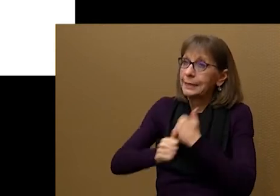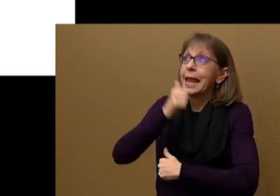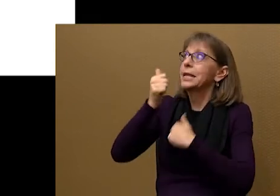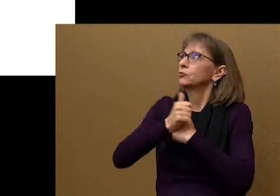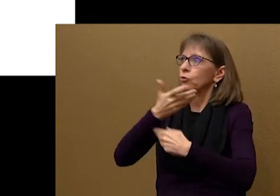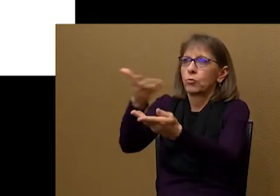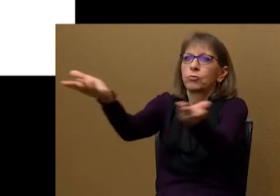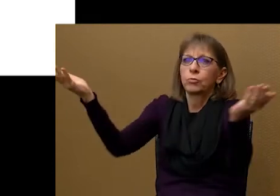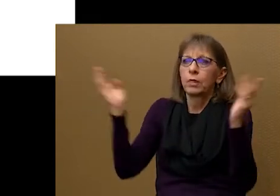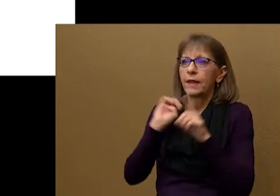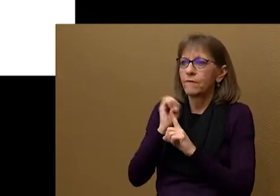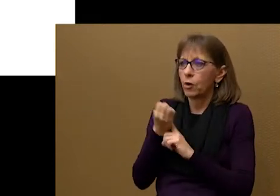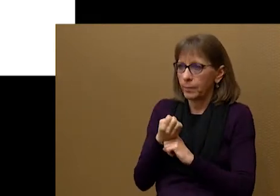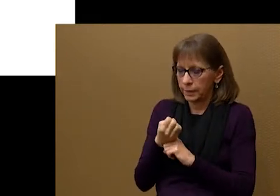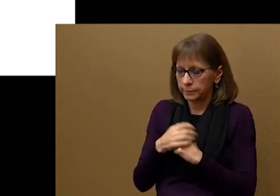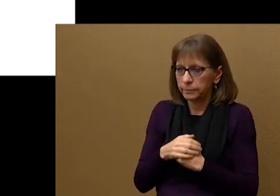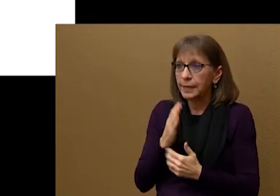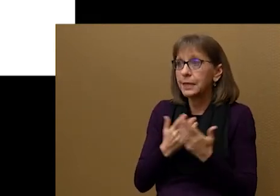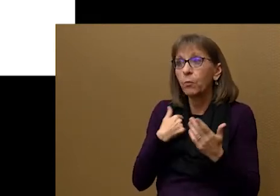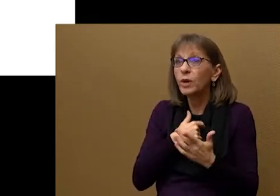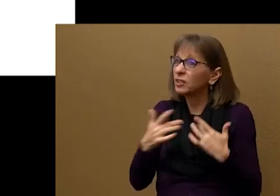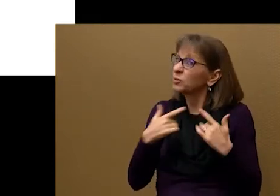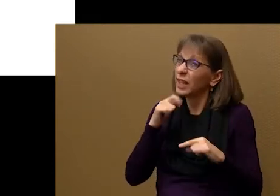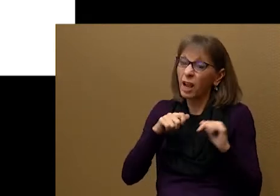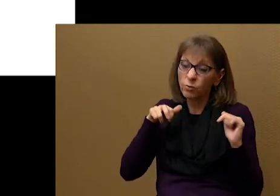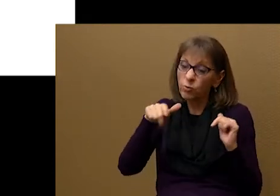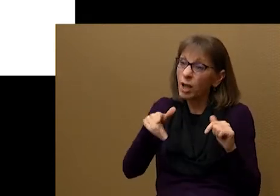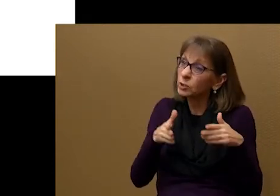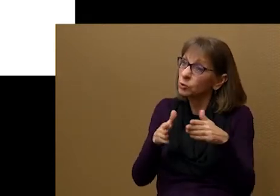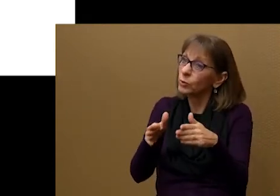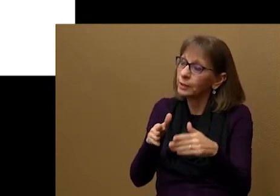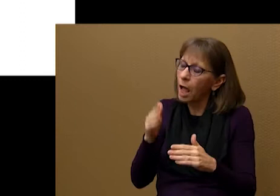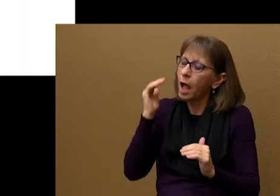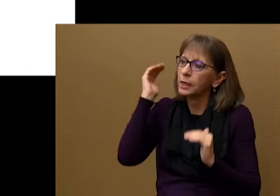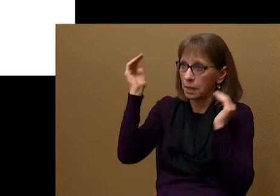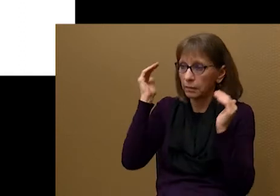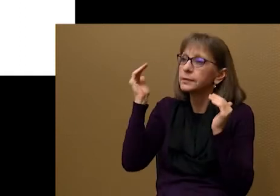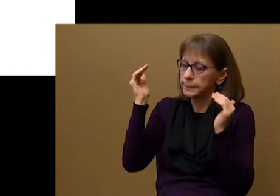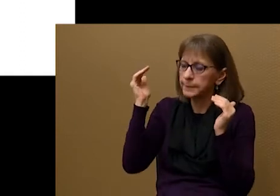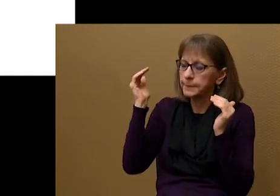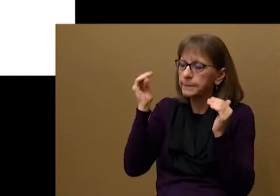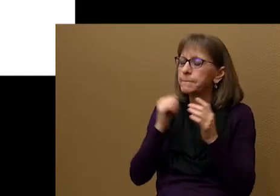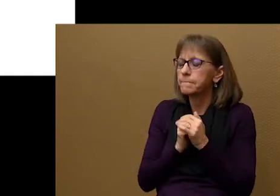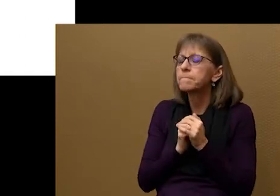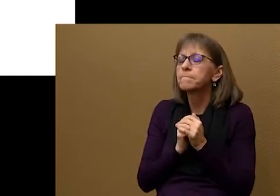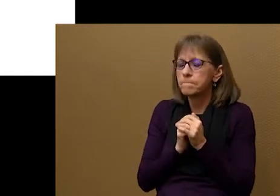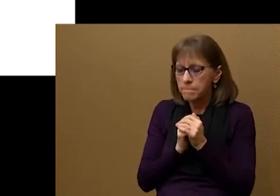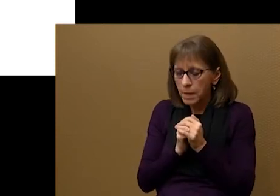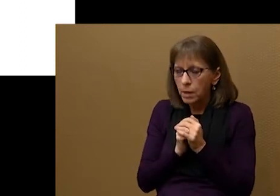Need help recognizing dangers in the environment. Some of them we worried about crossing the street. They're adults.